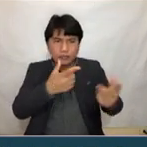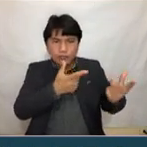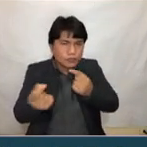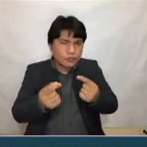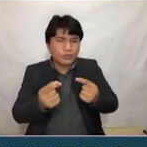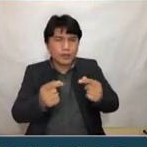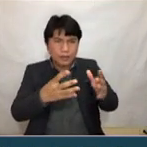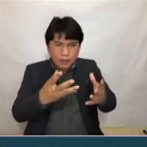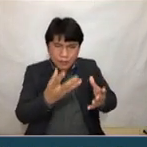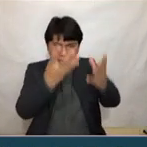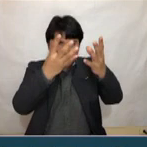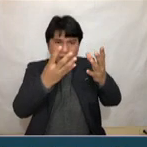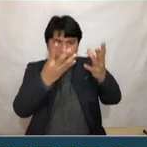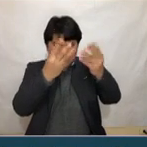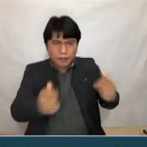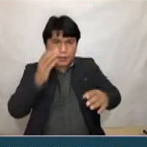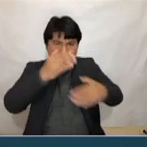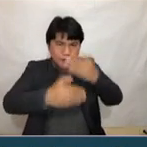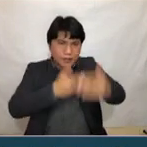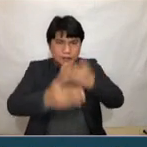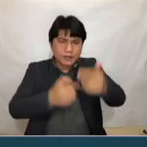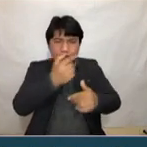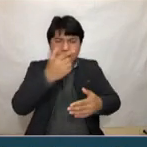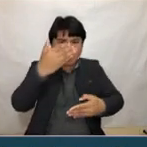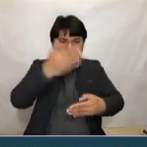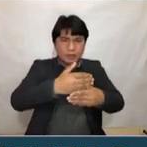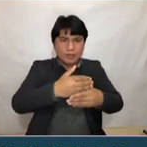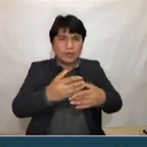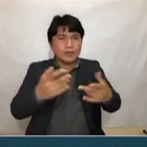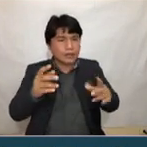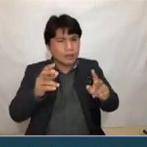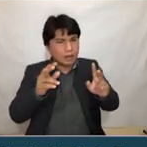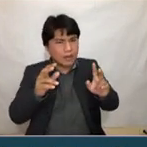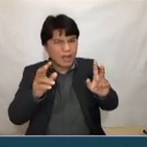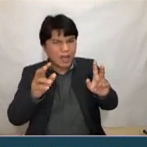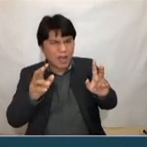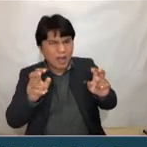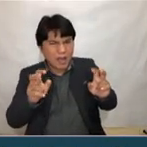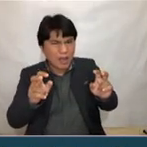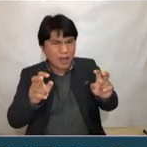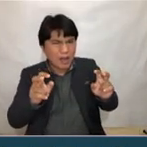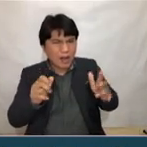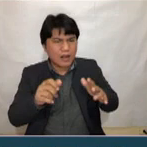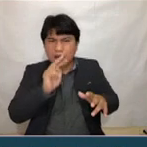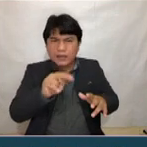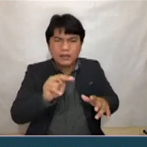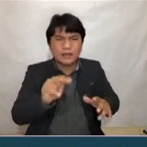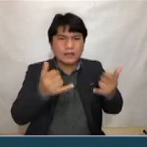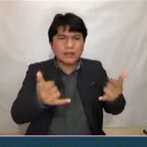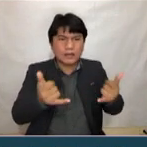that is much more nuanced. The lockdown essentially is something I would call an axe. But what we need right now is a